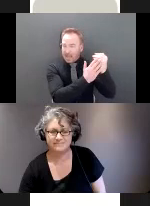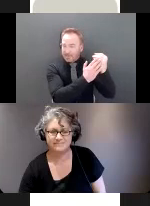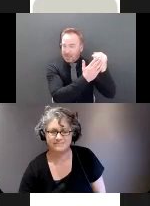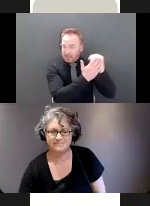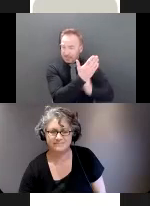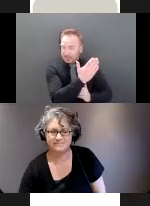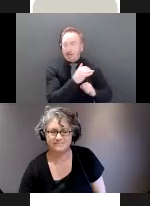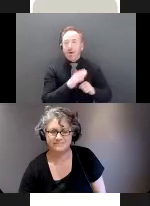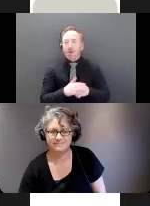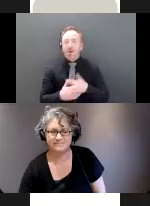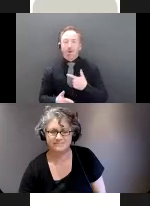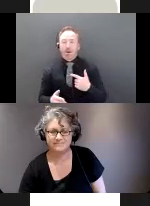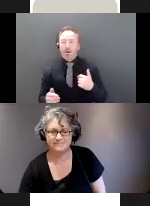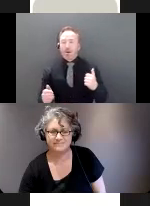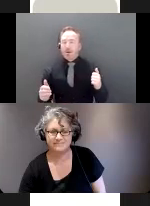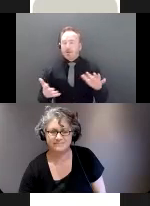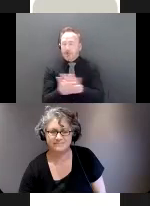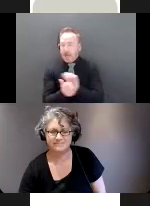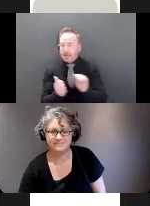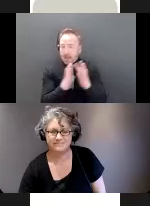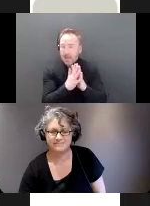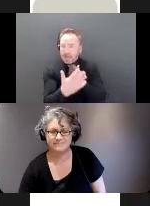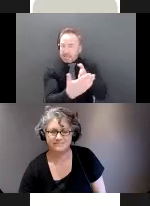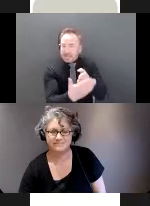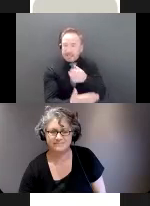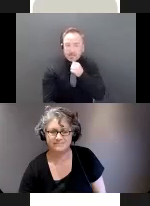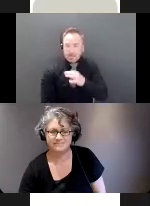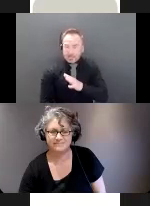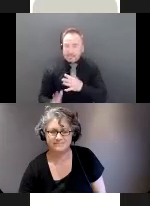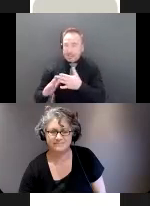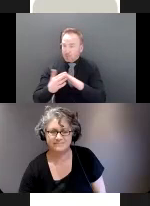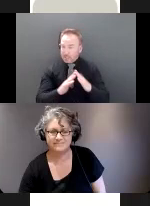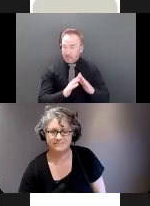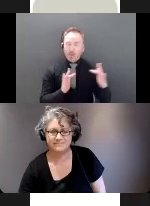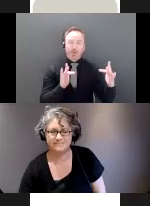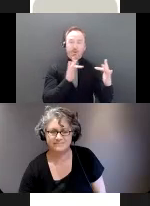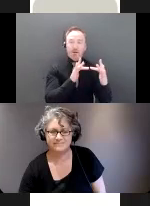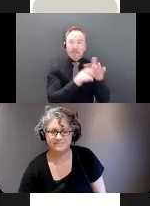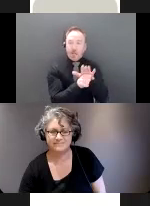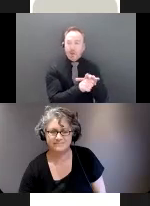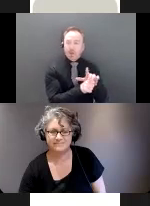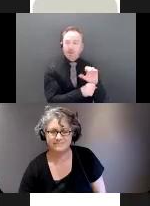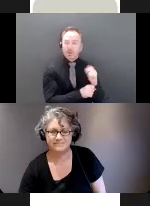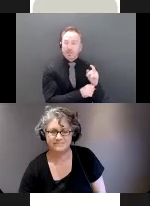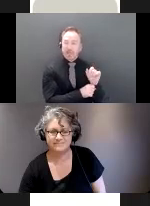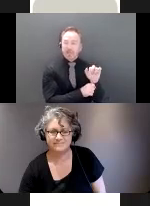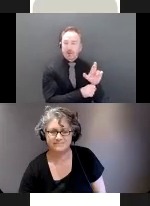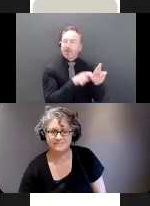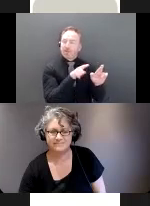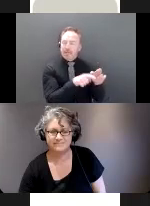Women coordinating committees. But if you search that, or if you contact your local shelter, they can typically point you in that right